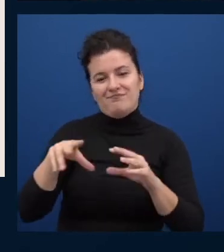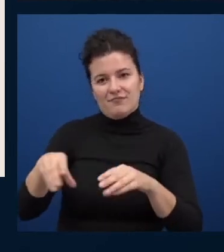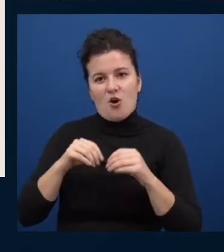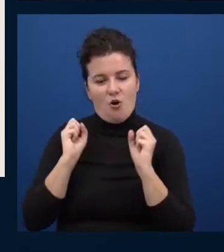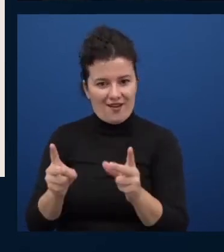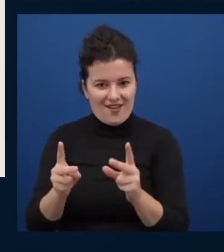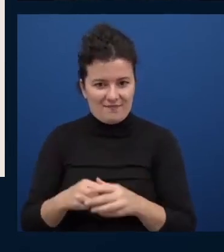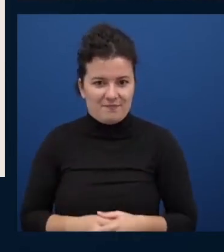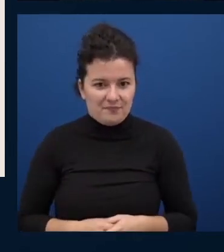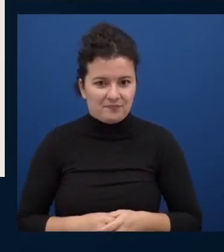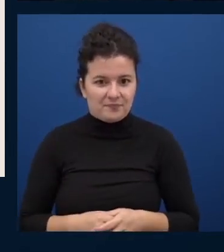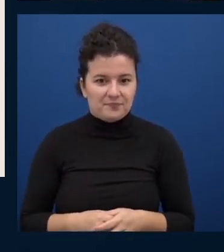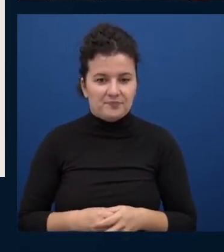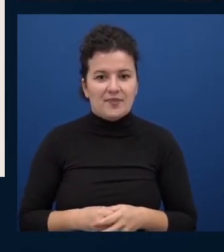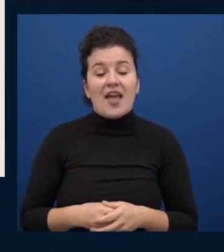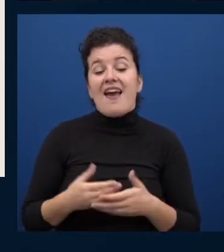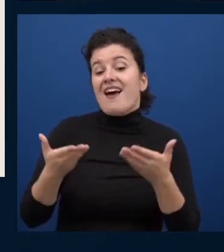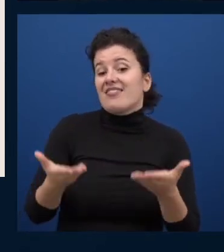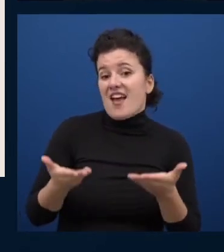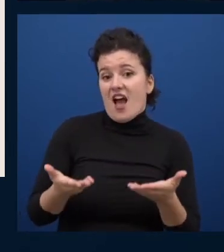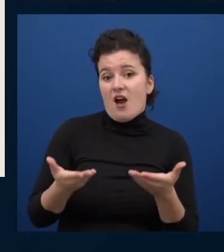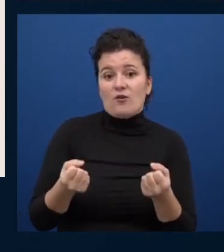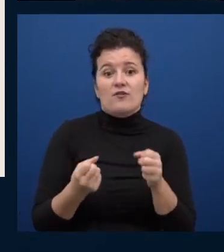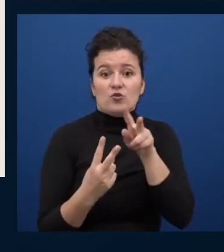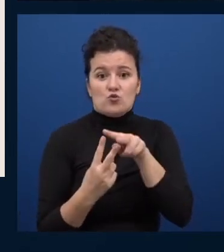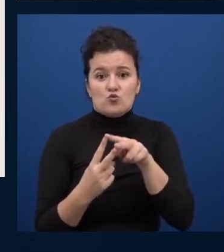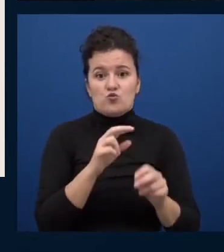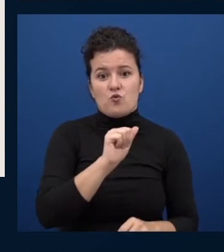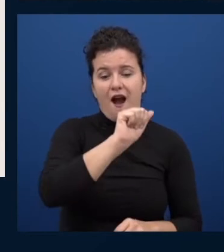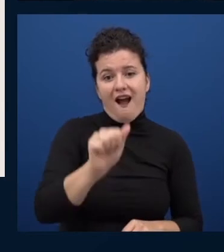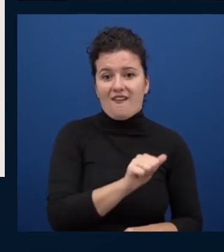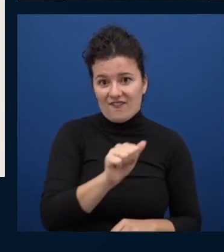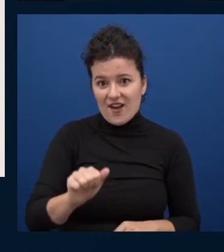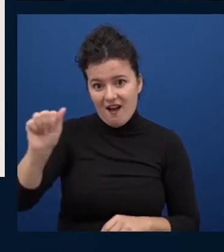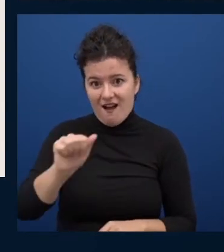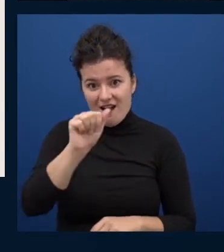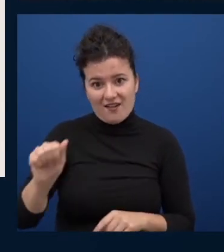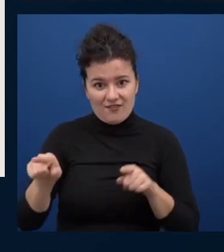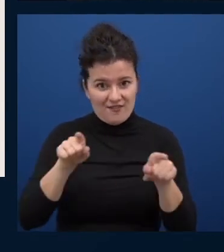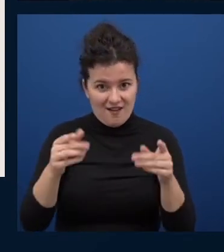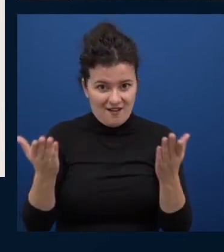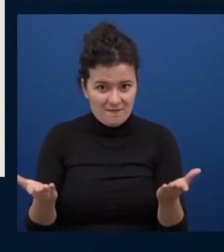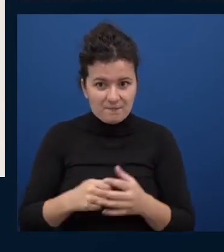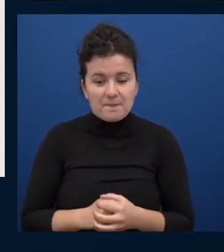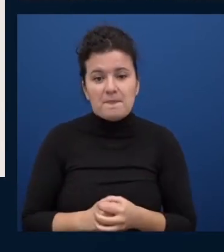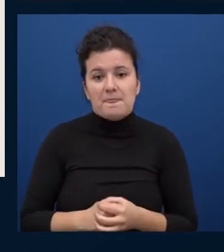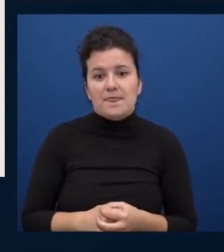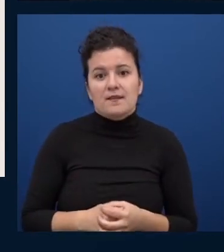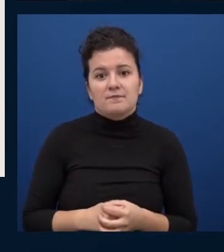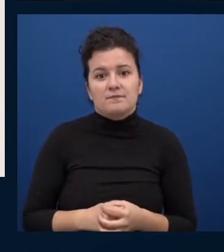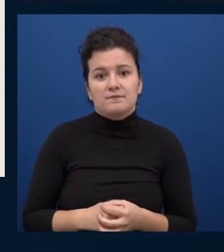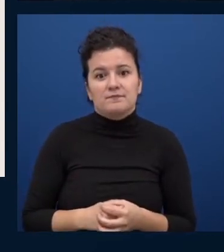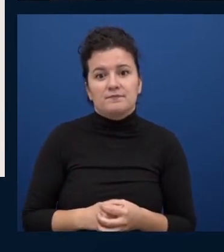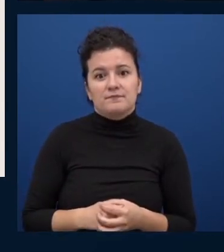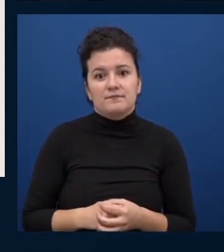As Filip mentioned, right now we have 2 alphas available. The definition of alpha was or is a functional back